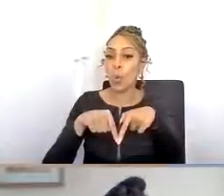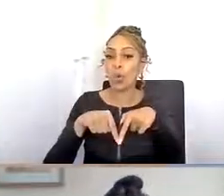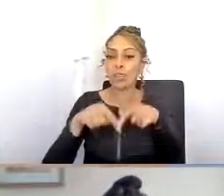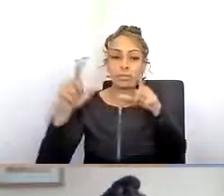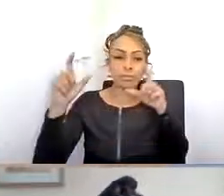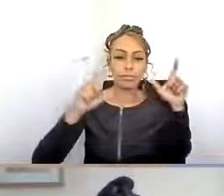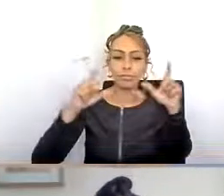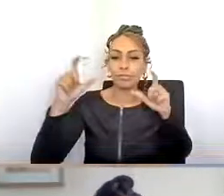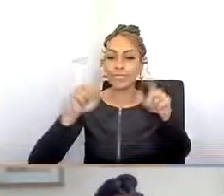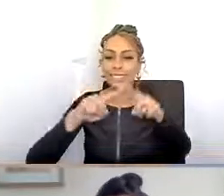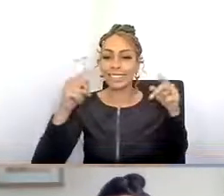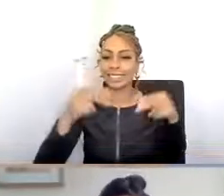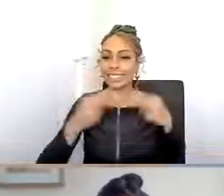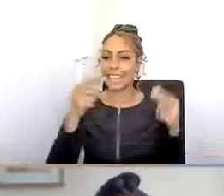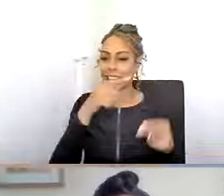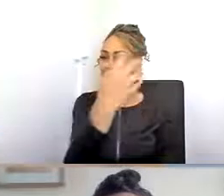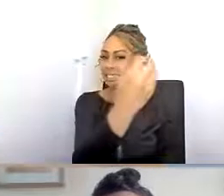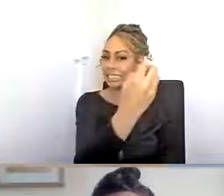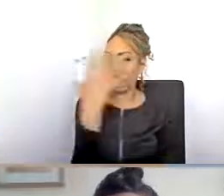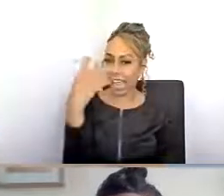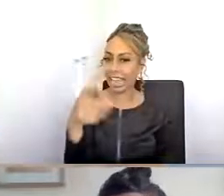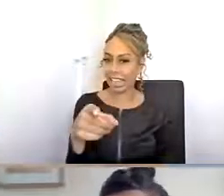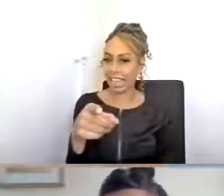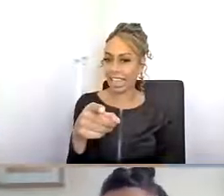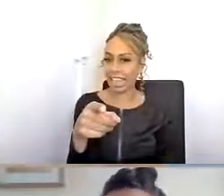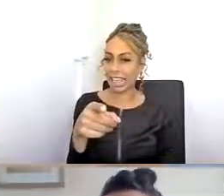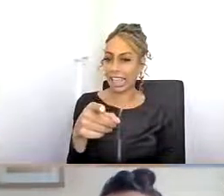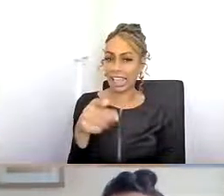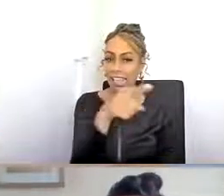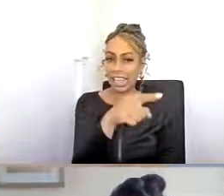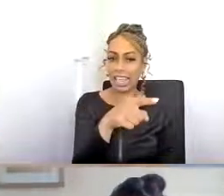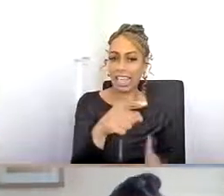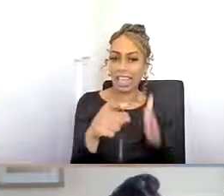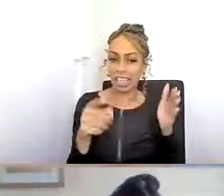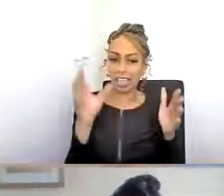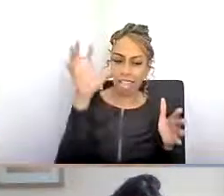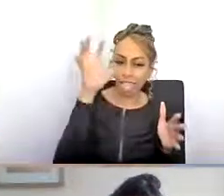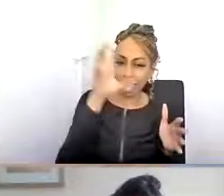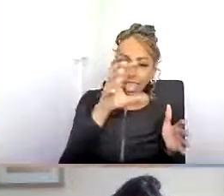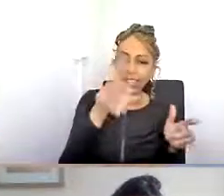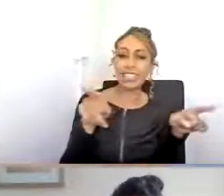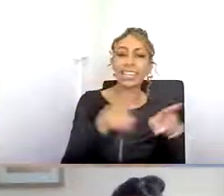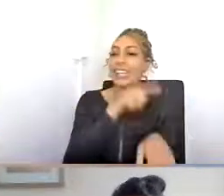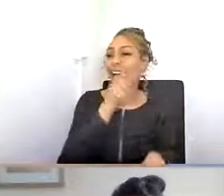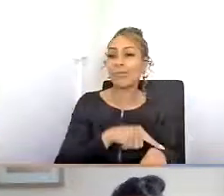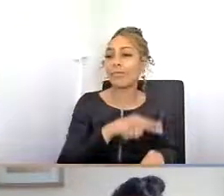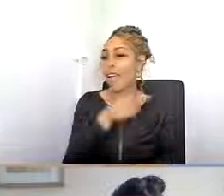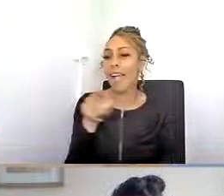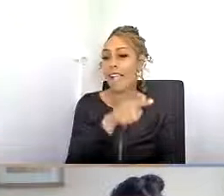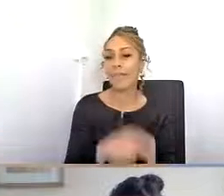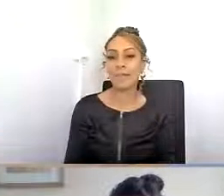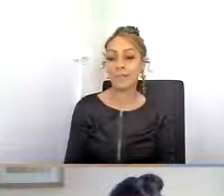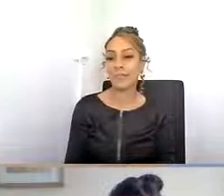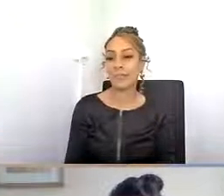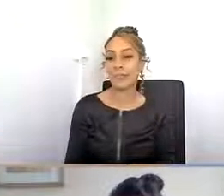because the photograph on the right looks quite sunny and it looks quite overcast, the one in the left, so not taken at the same time. But this